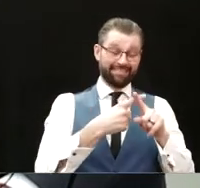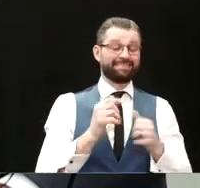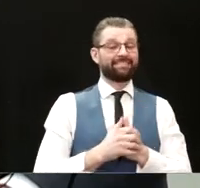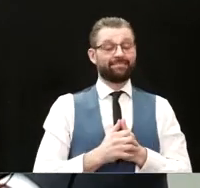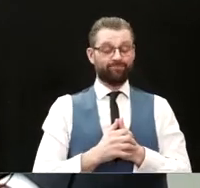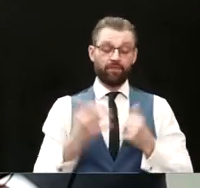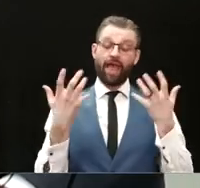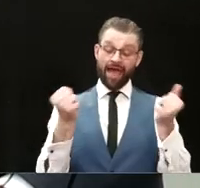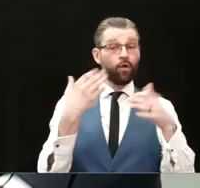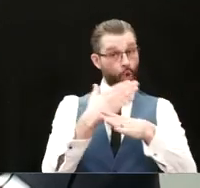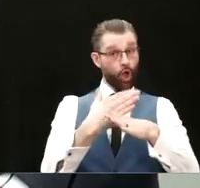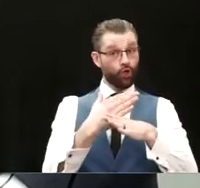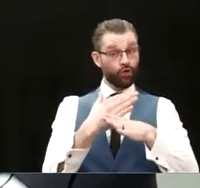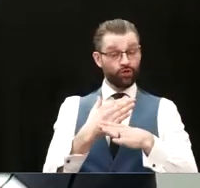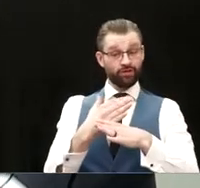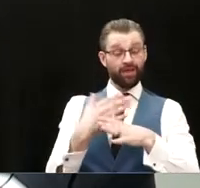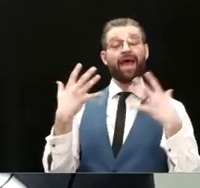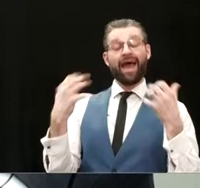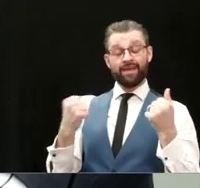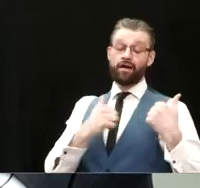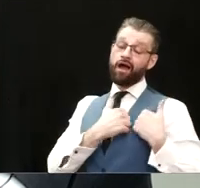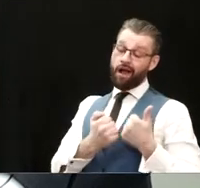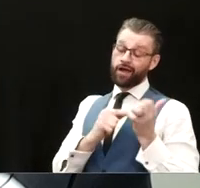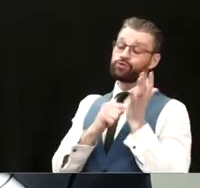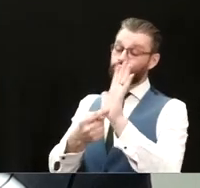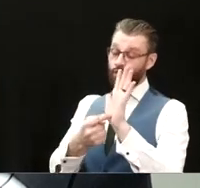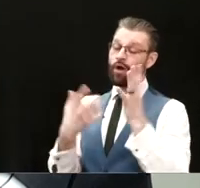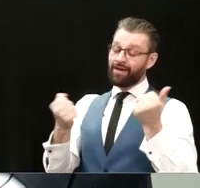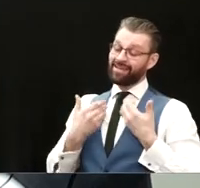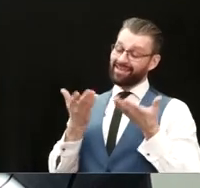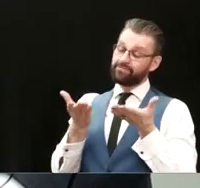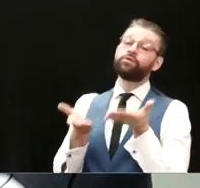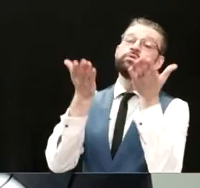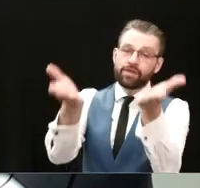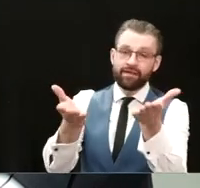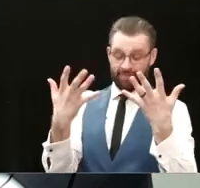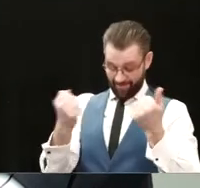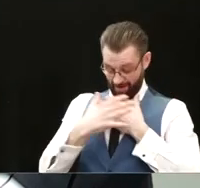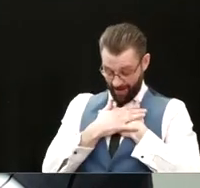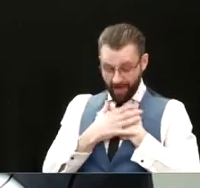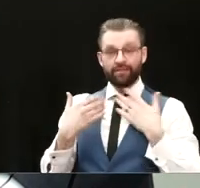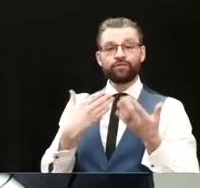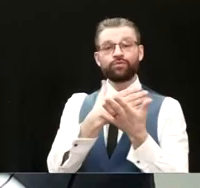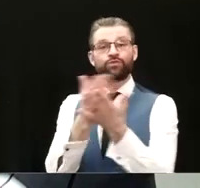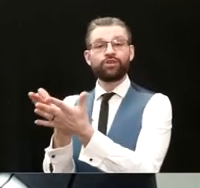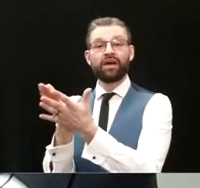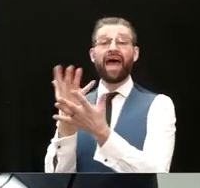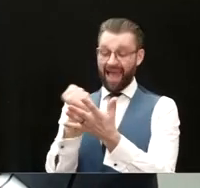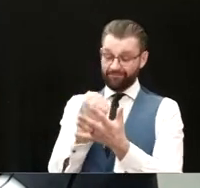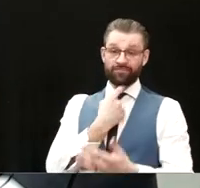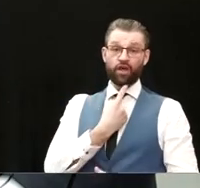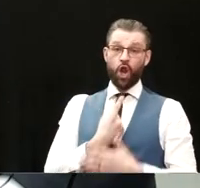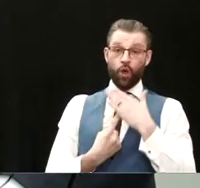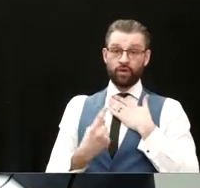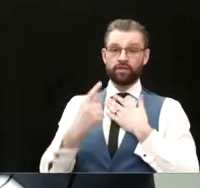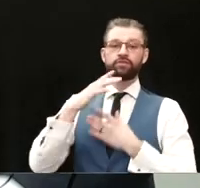do. We have kindness to show. We have gifts to give. We have love to share. We have loneliness